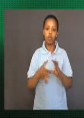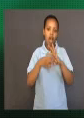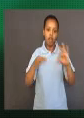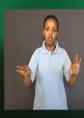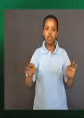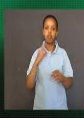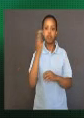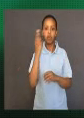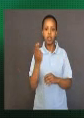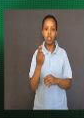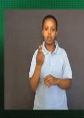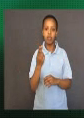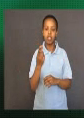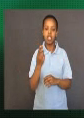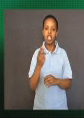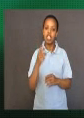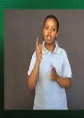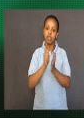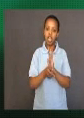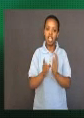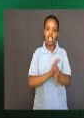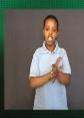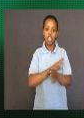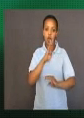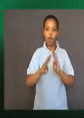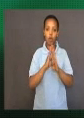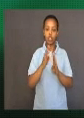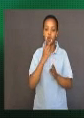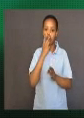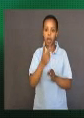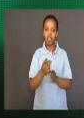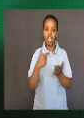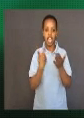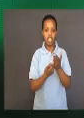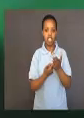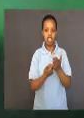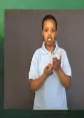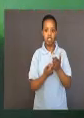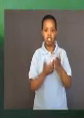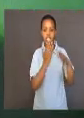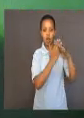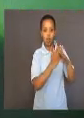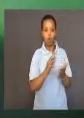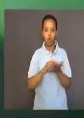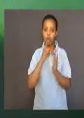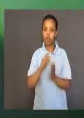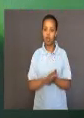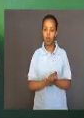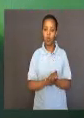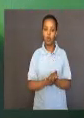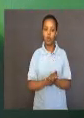about cell biology to give the appearance that they are forming their